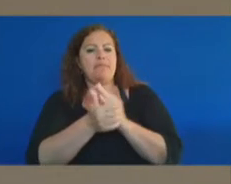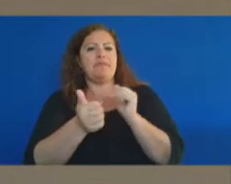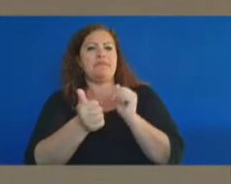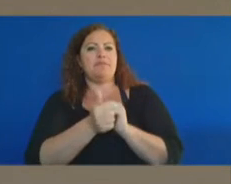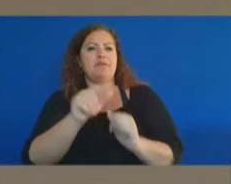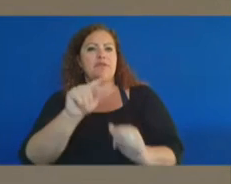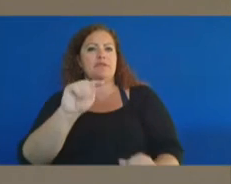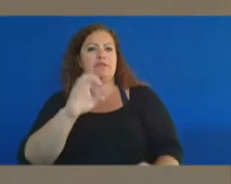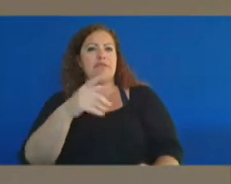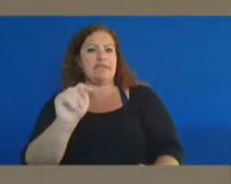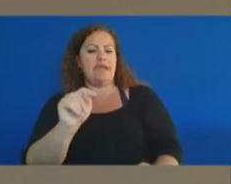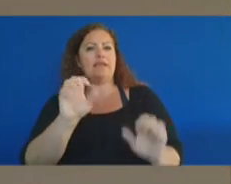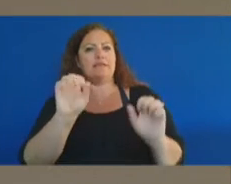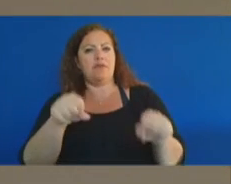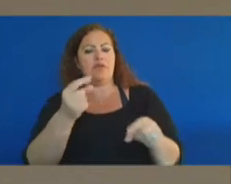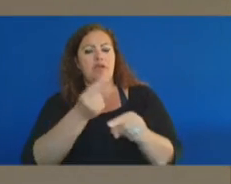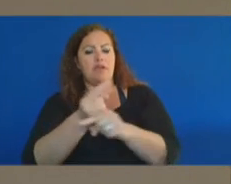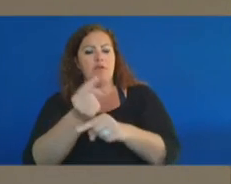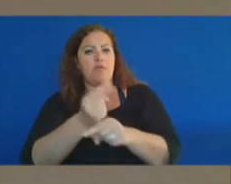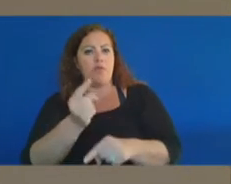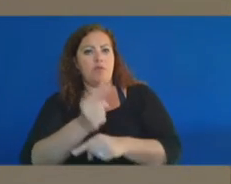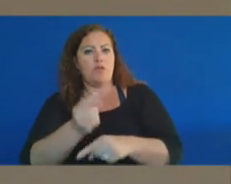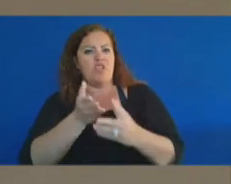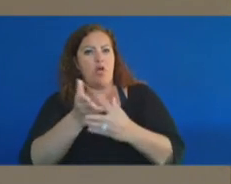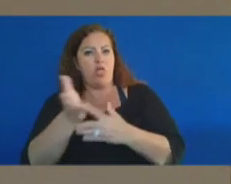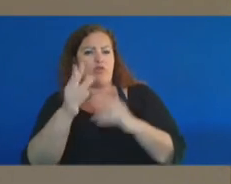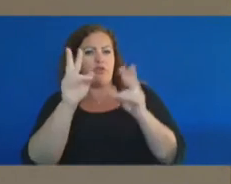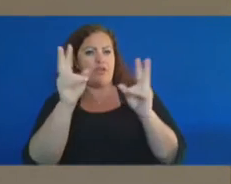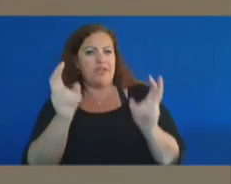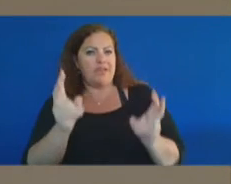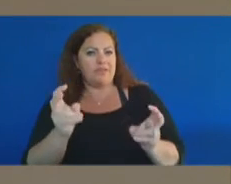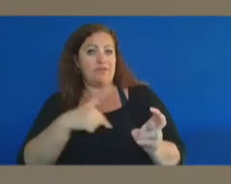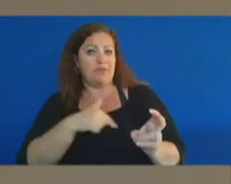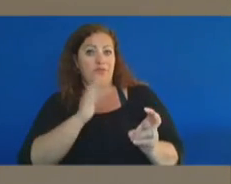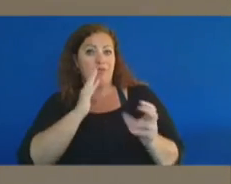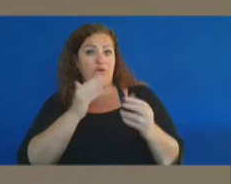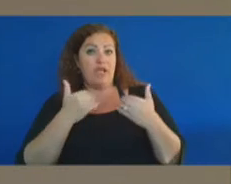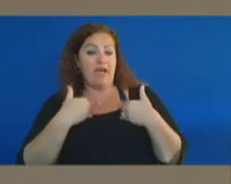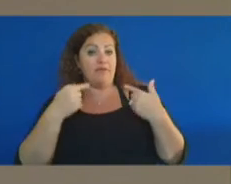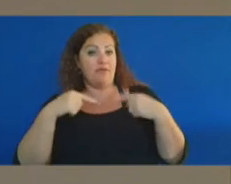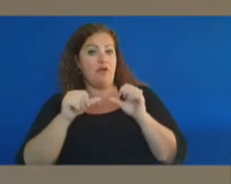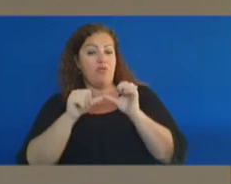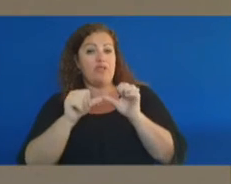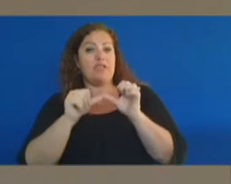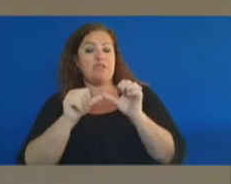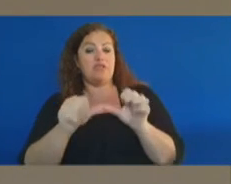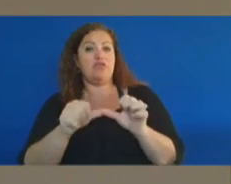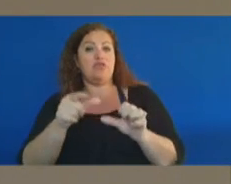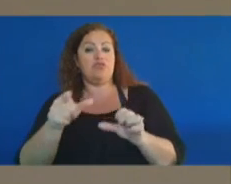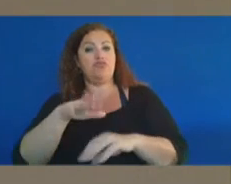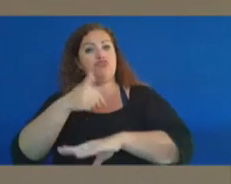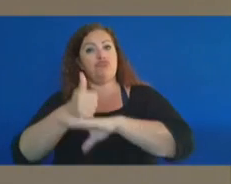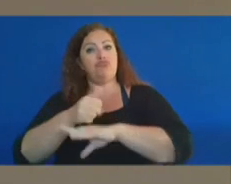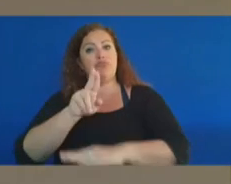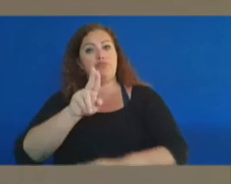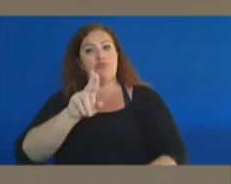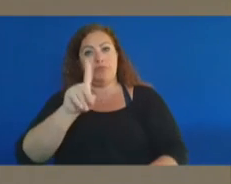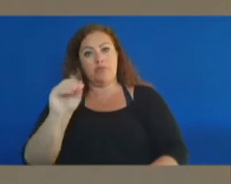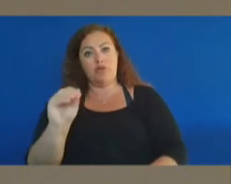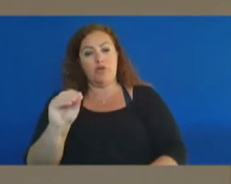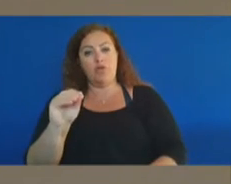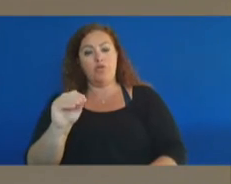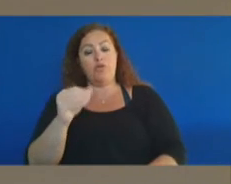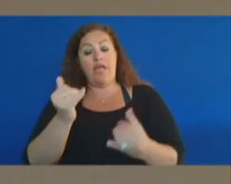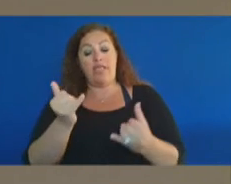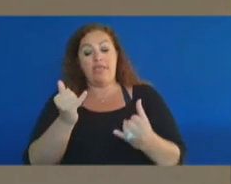we can appropriately work through the issues that we're going to have as we continue to implement the Udo so we're at this